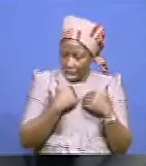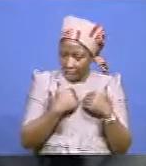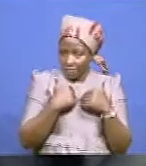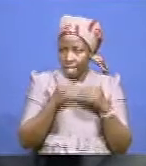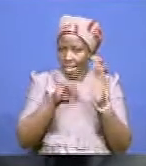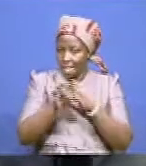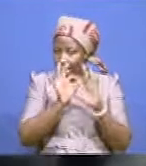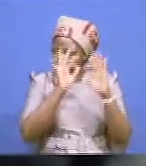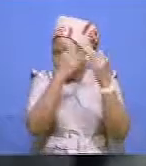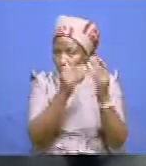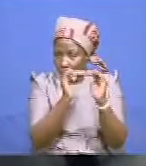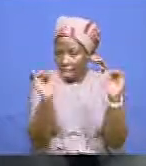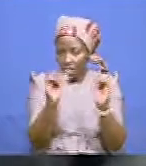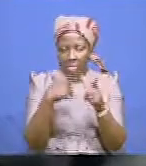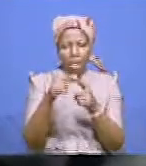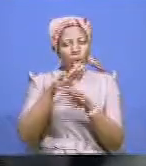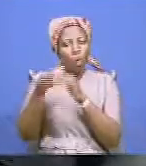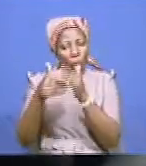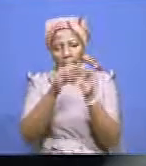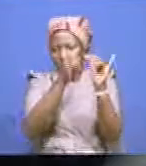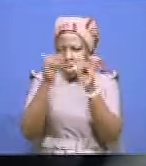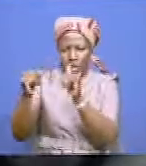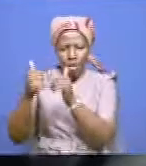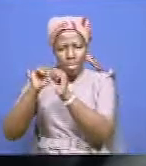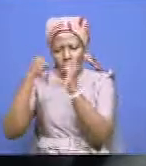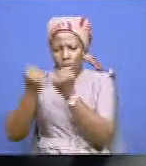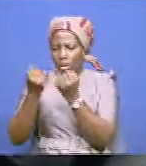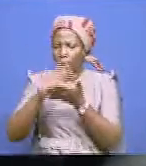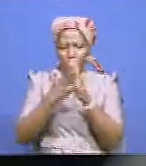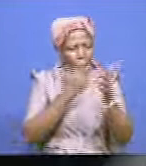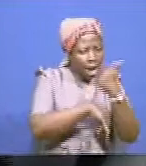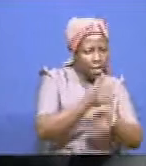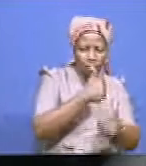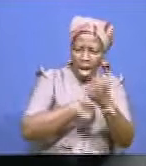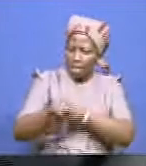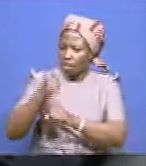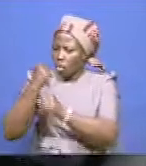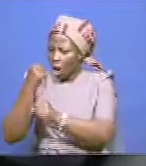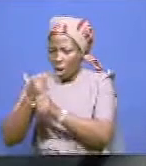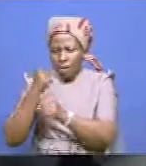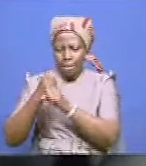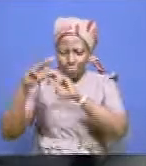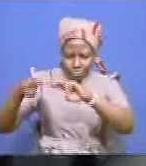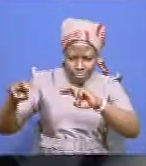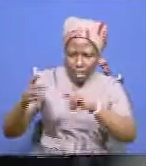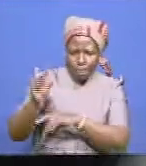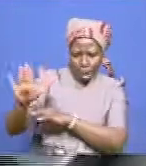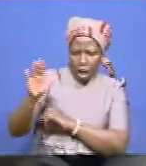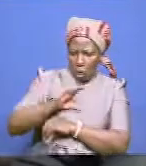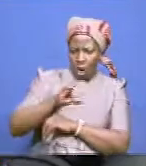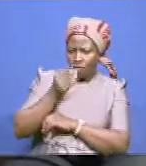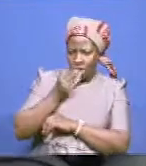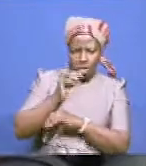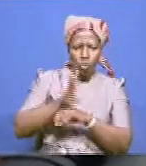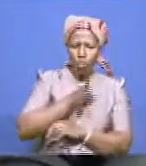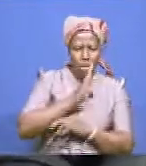every individual in society active to develop for themselves, to look for food for themselves. They will go to look for water for